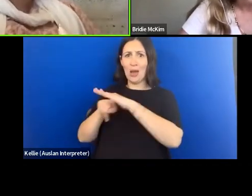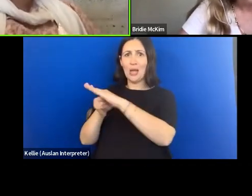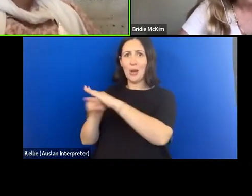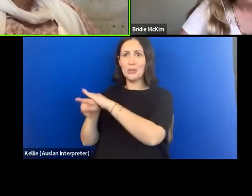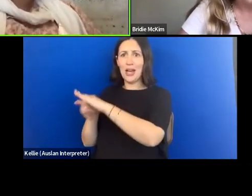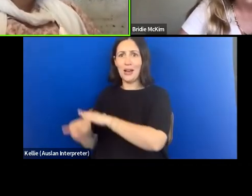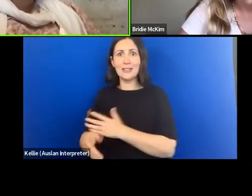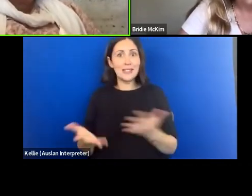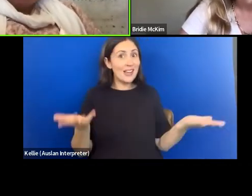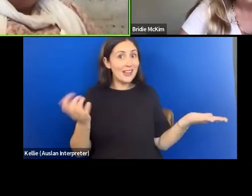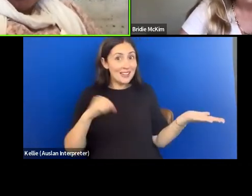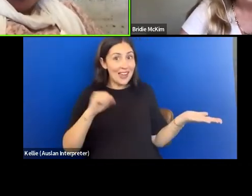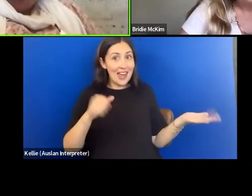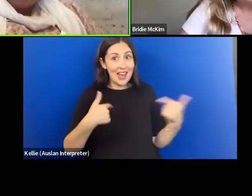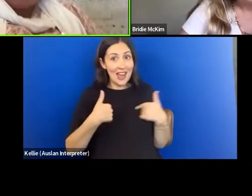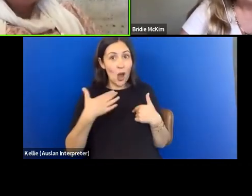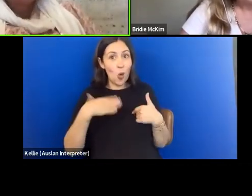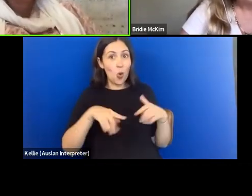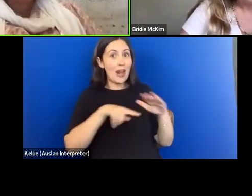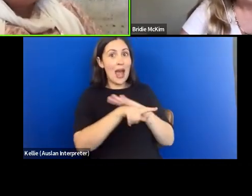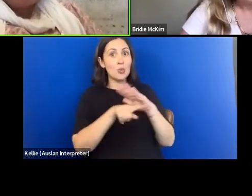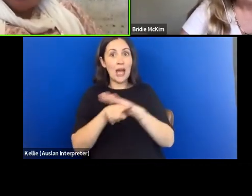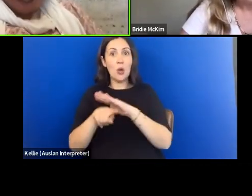you. So I